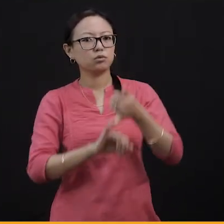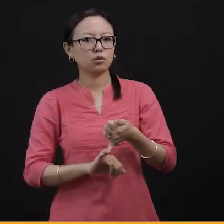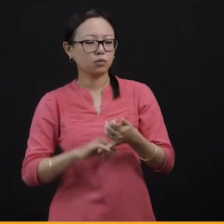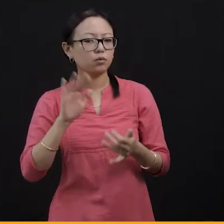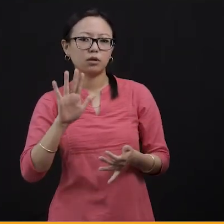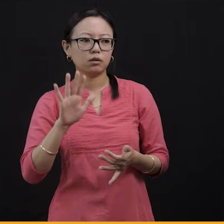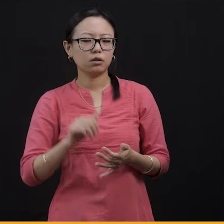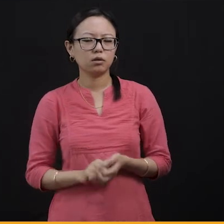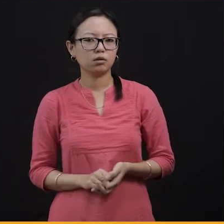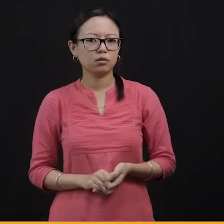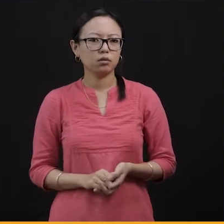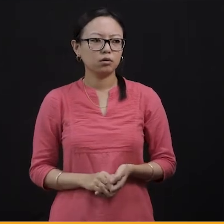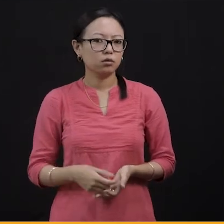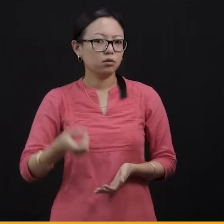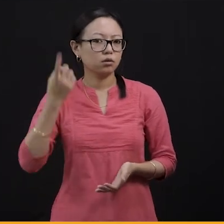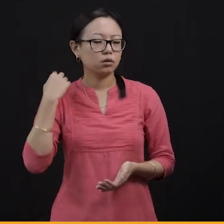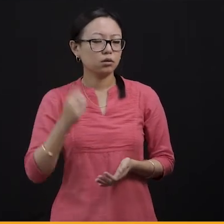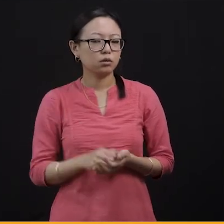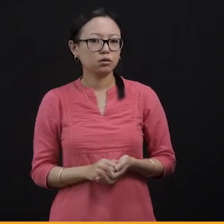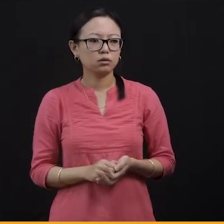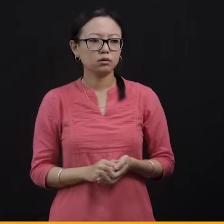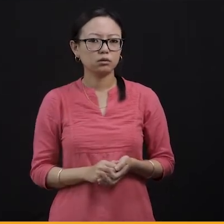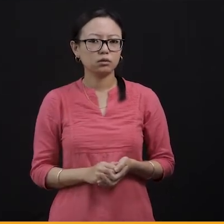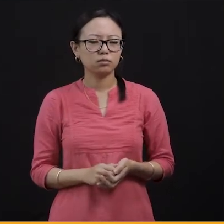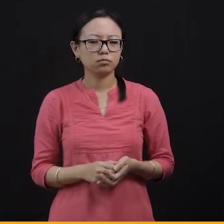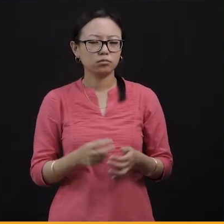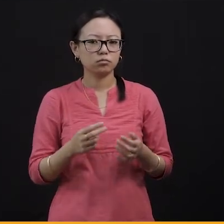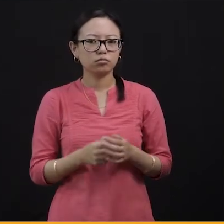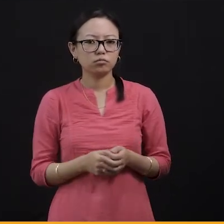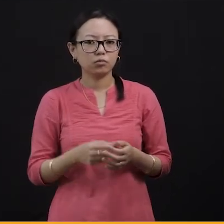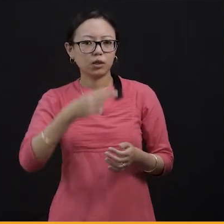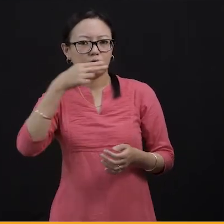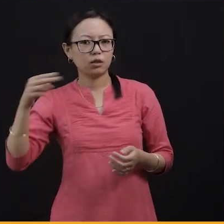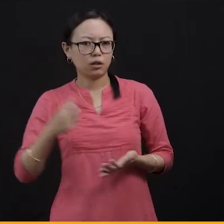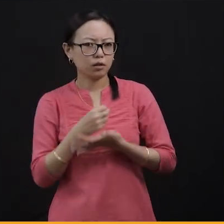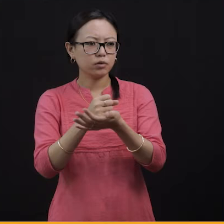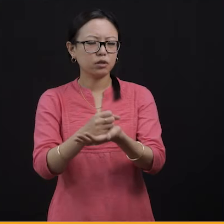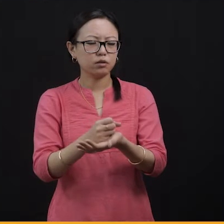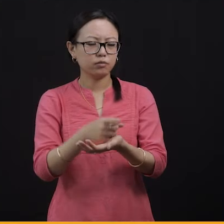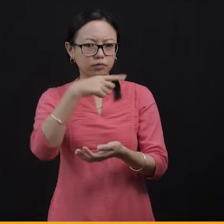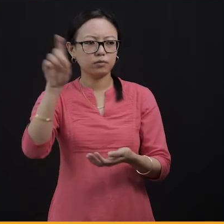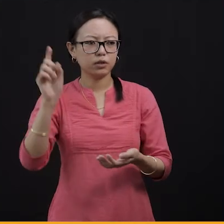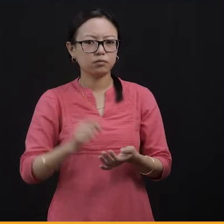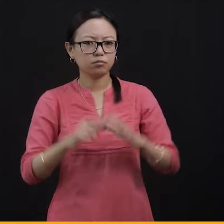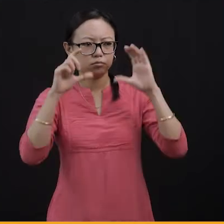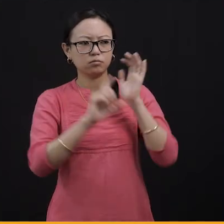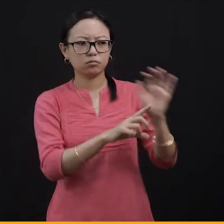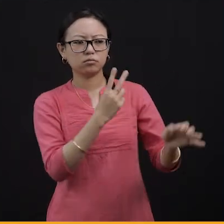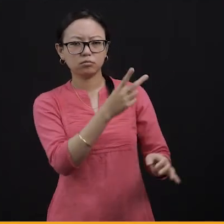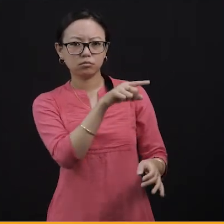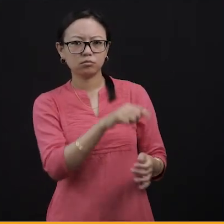I have given you the names of all these artificial magnets, right? They will have how many poles? Two